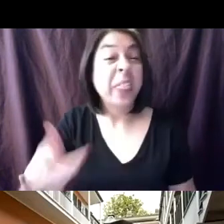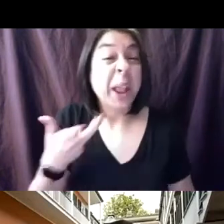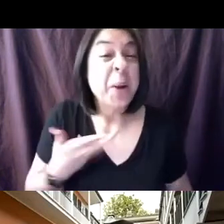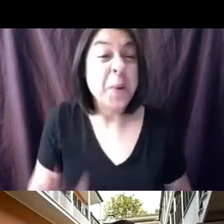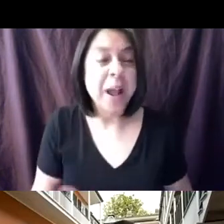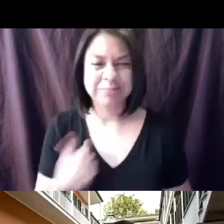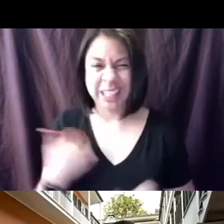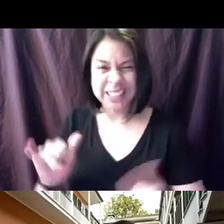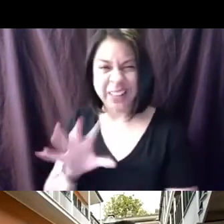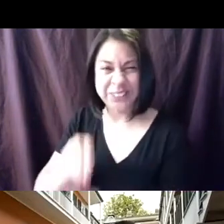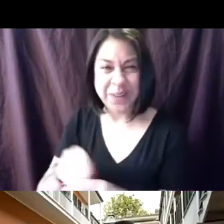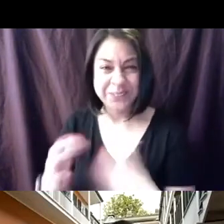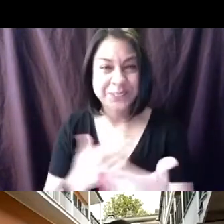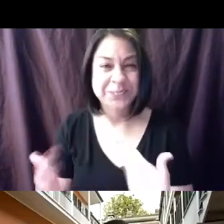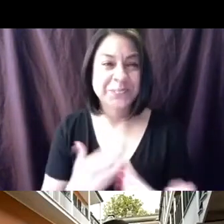I get involved anyway.